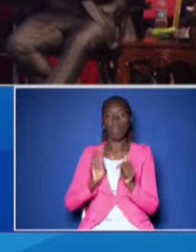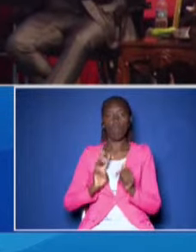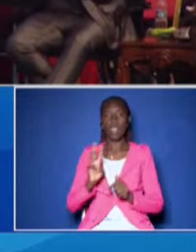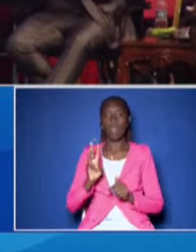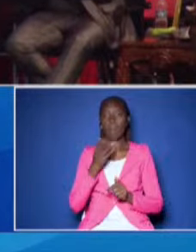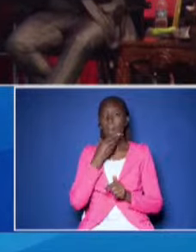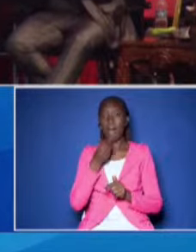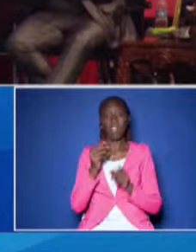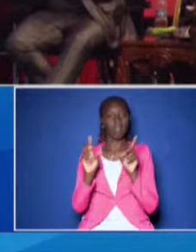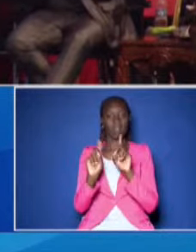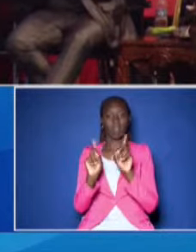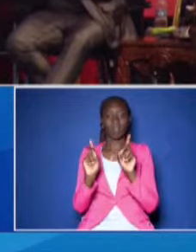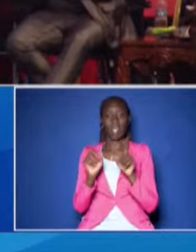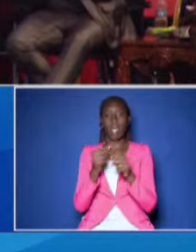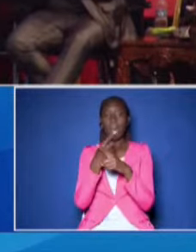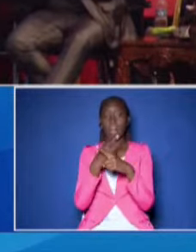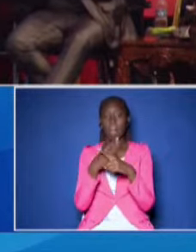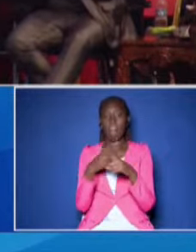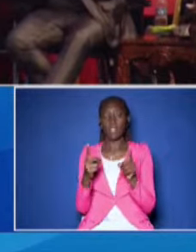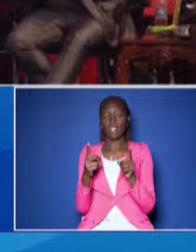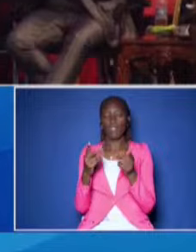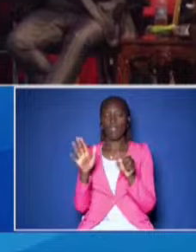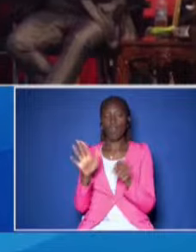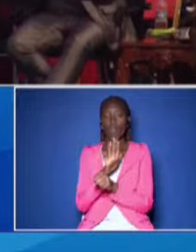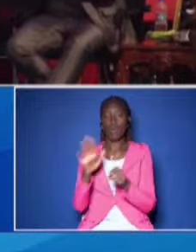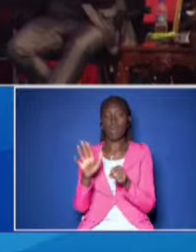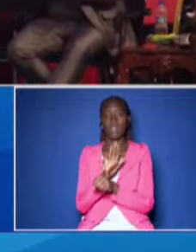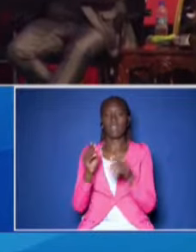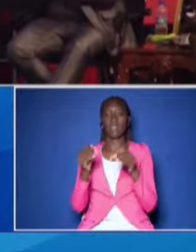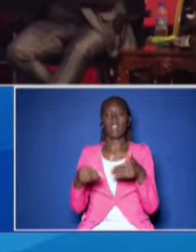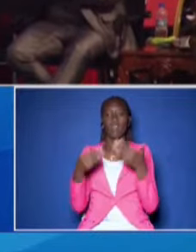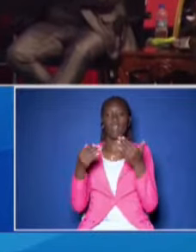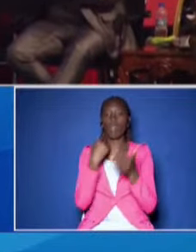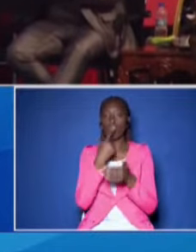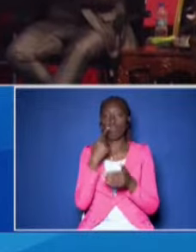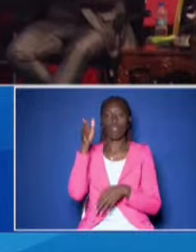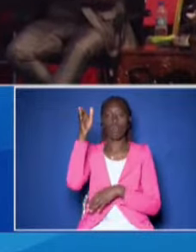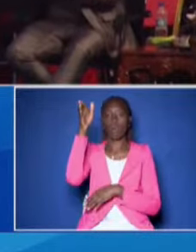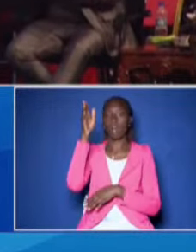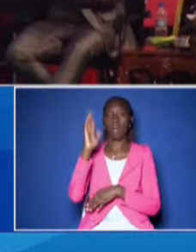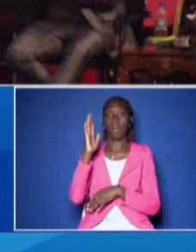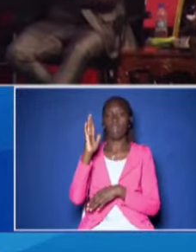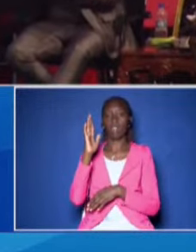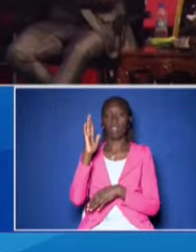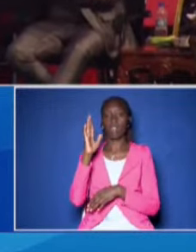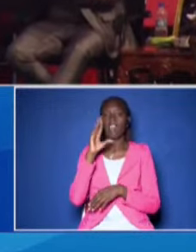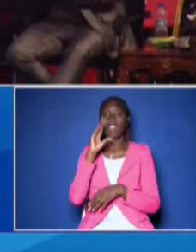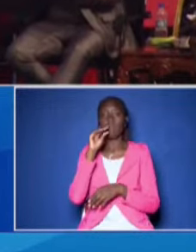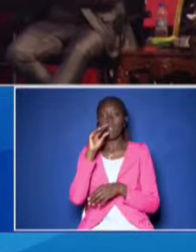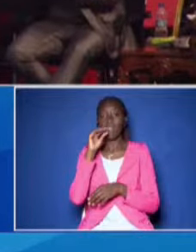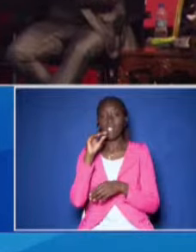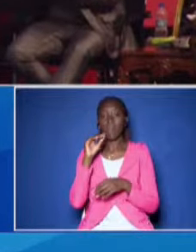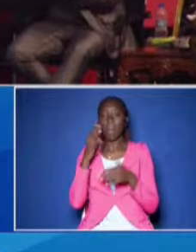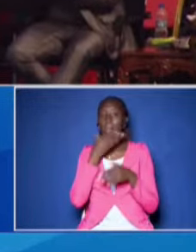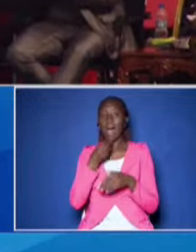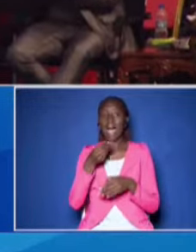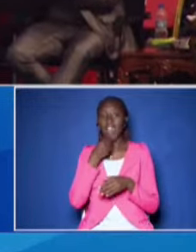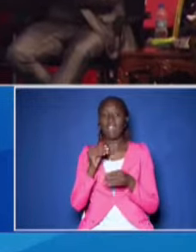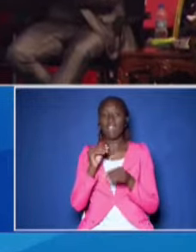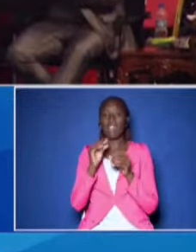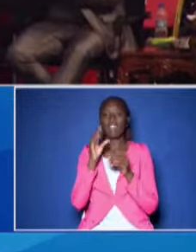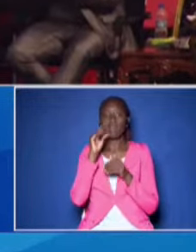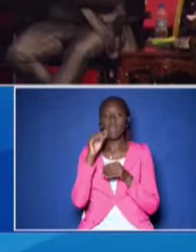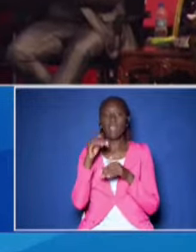man but holy men of God spake as they were moved by the